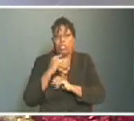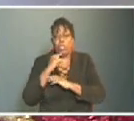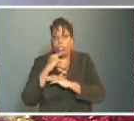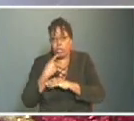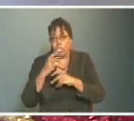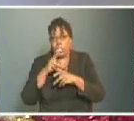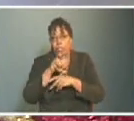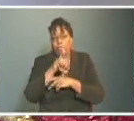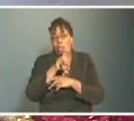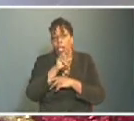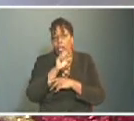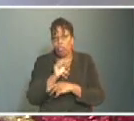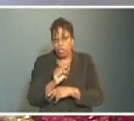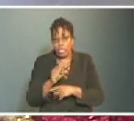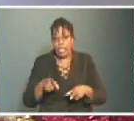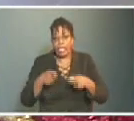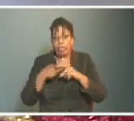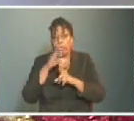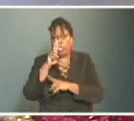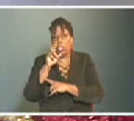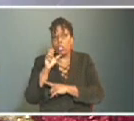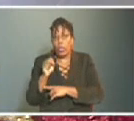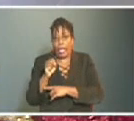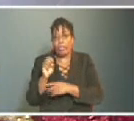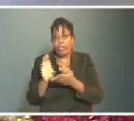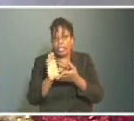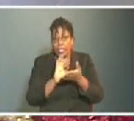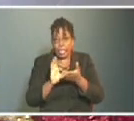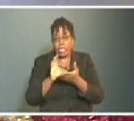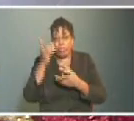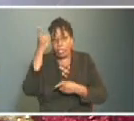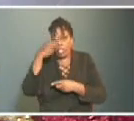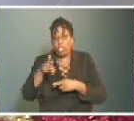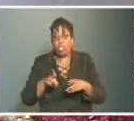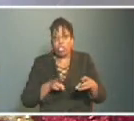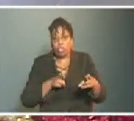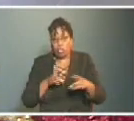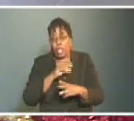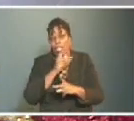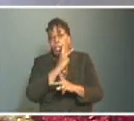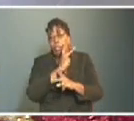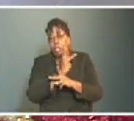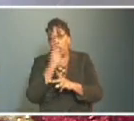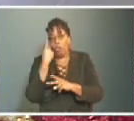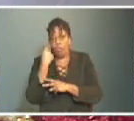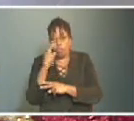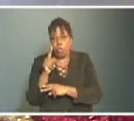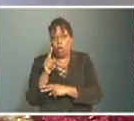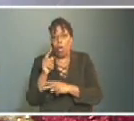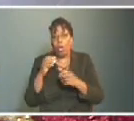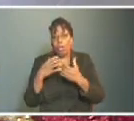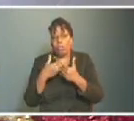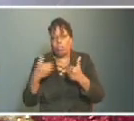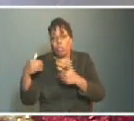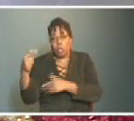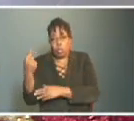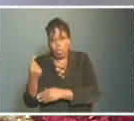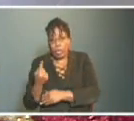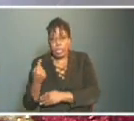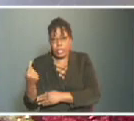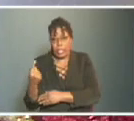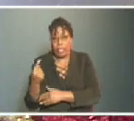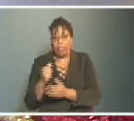new guidelines issued by the United States Centers for Disease Control and Prevention for quarantine, beg the question. Keishla